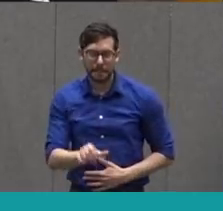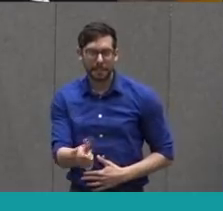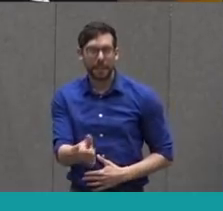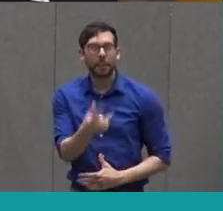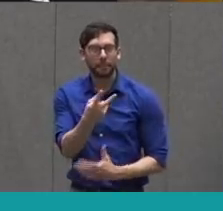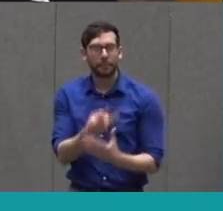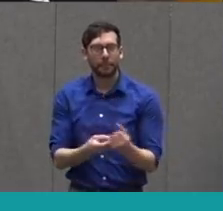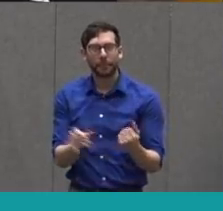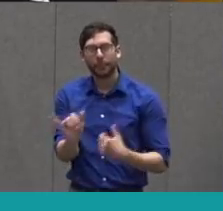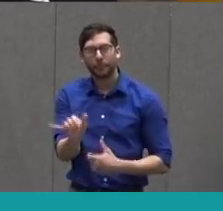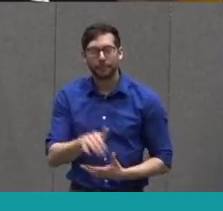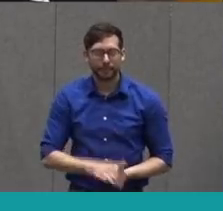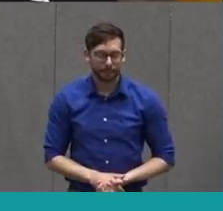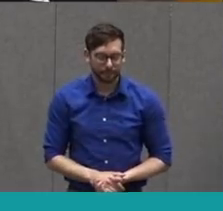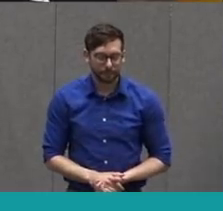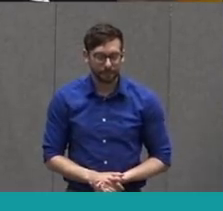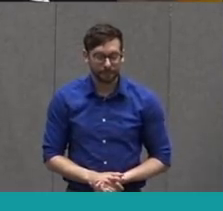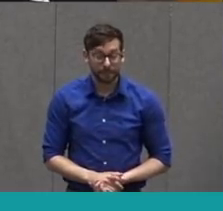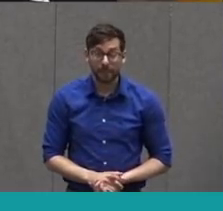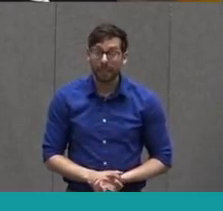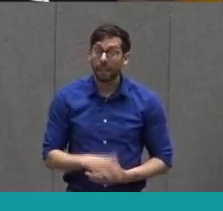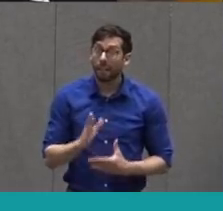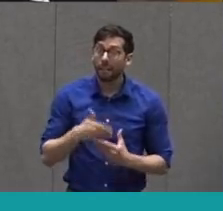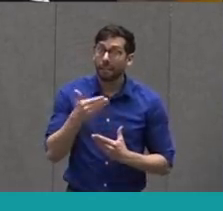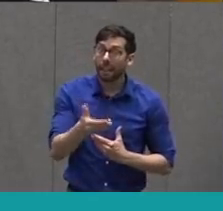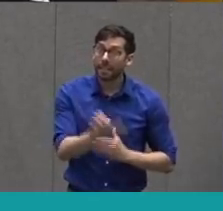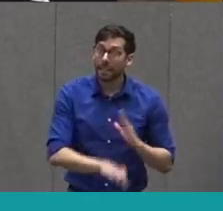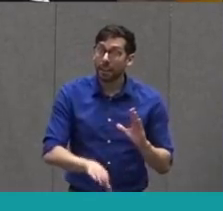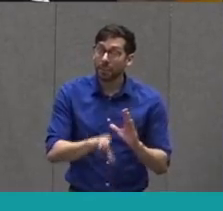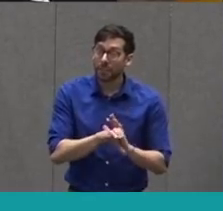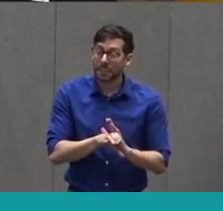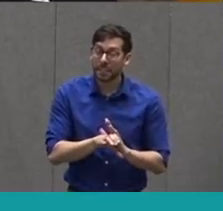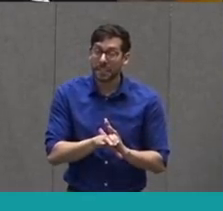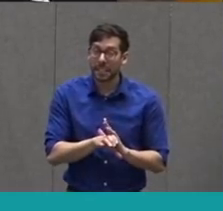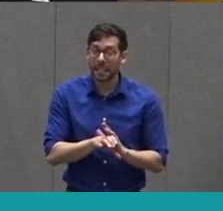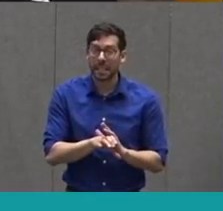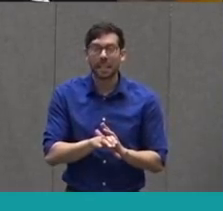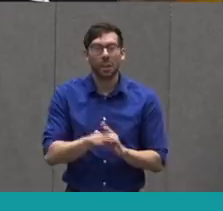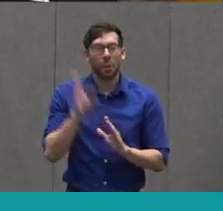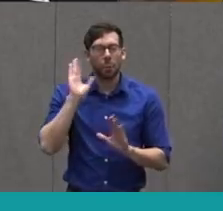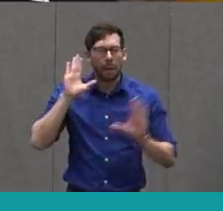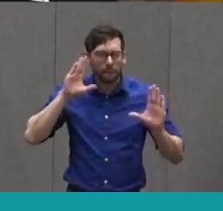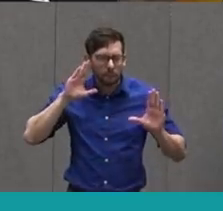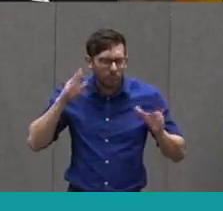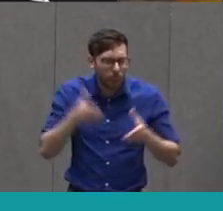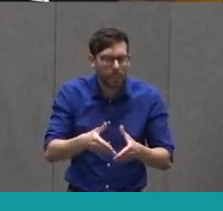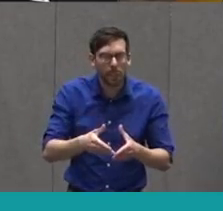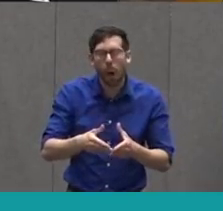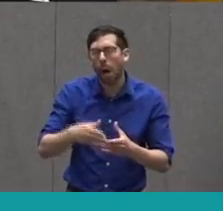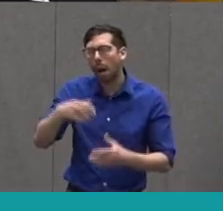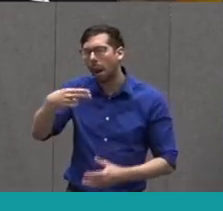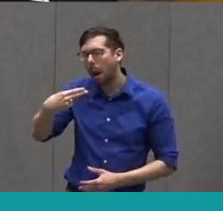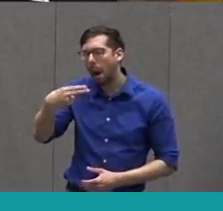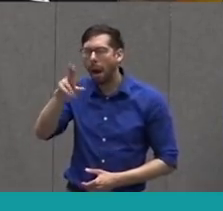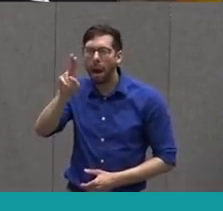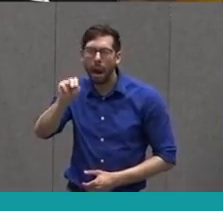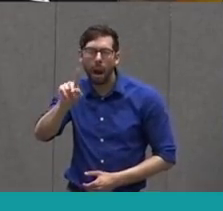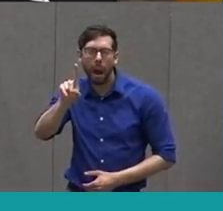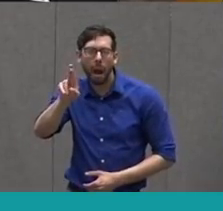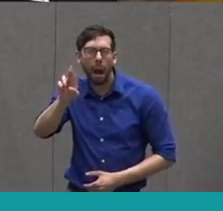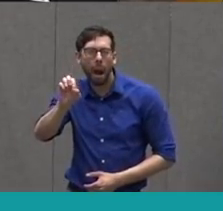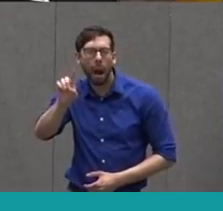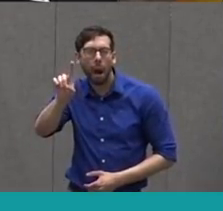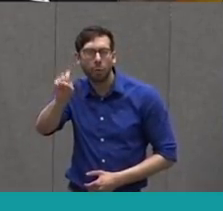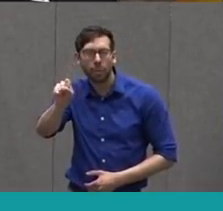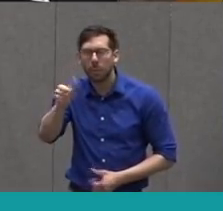be working with is the hundreds. I wonder which column we're going to be using this time. Any